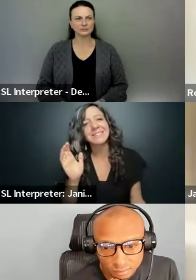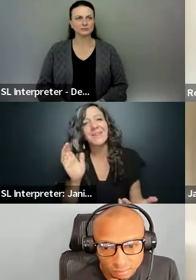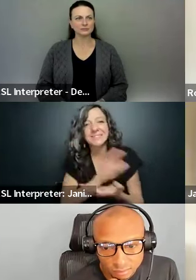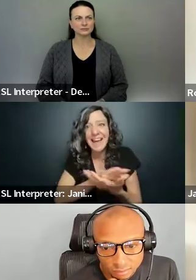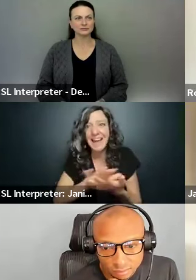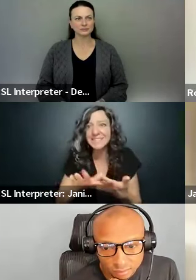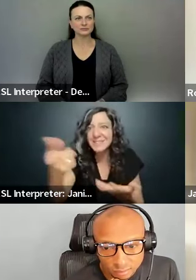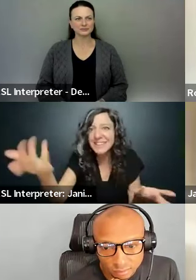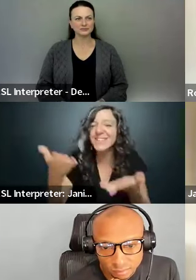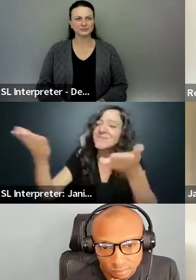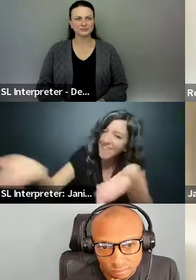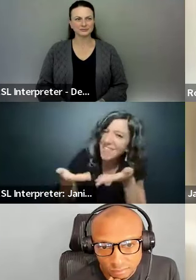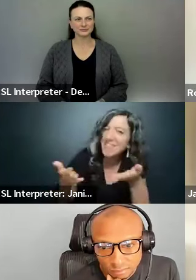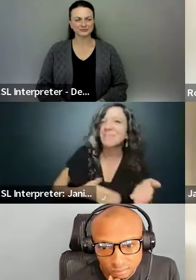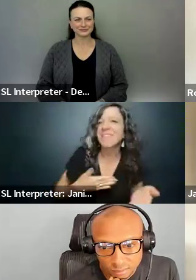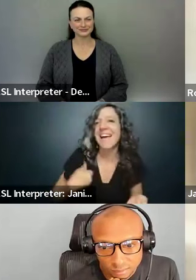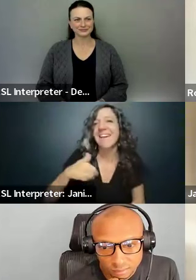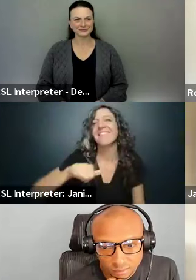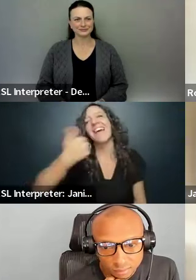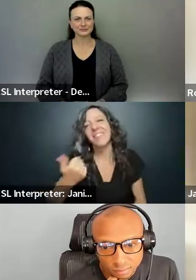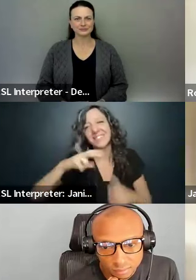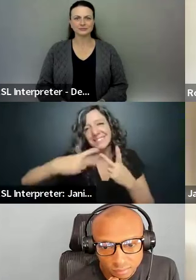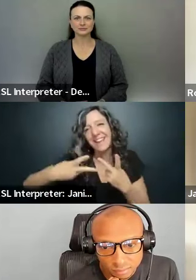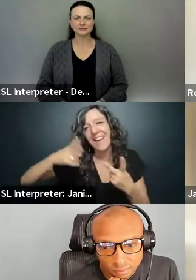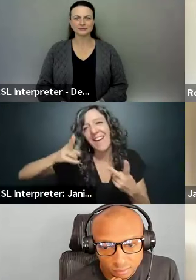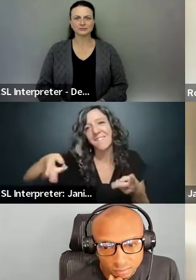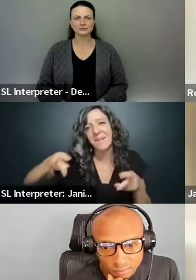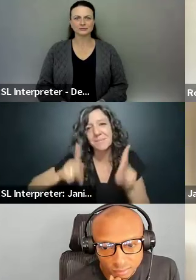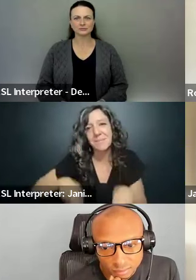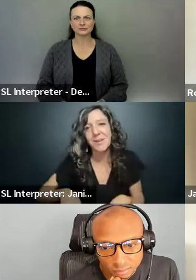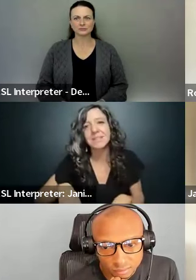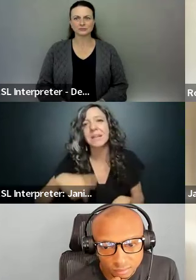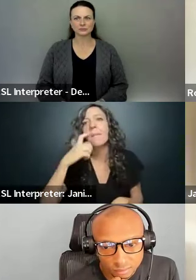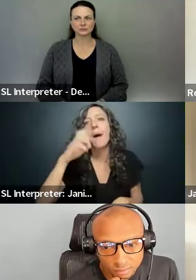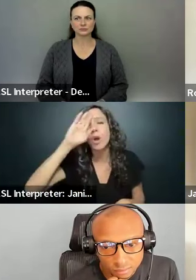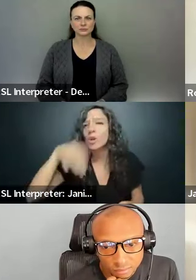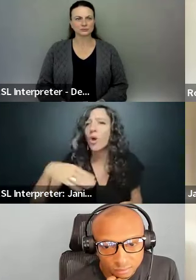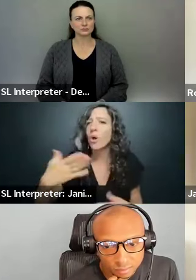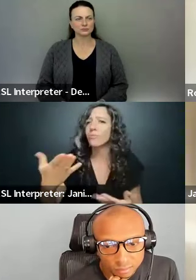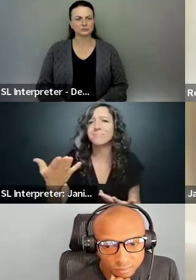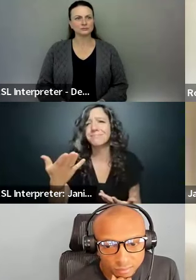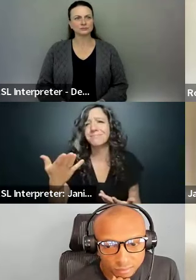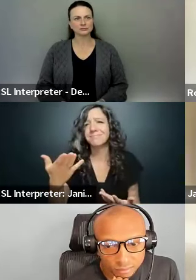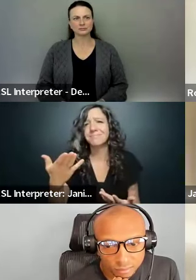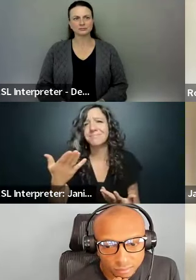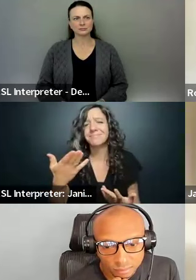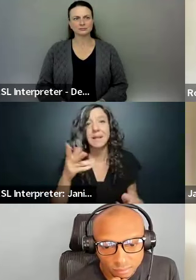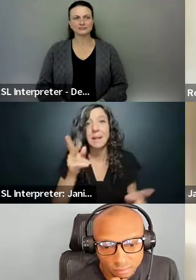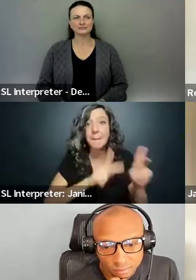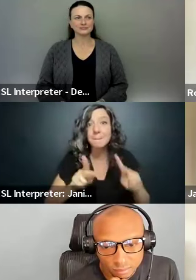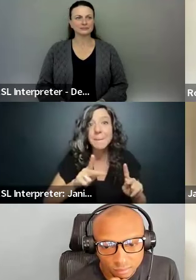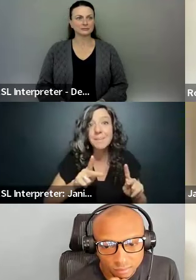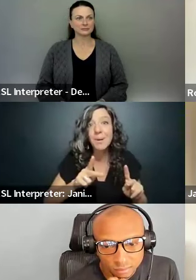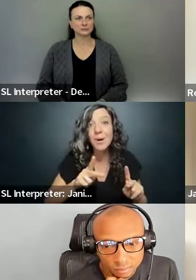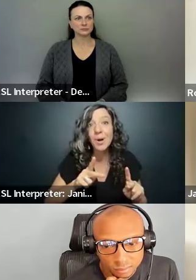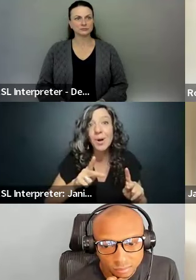so welcome. It's good to have another person, because of course the needs and it's always different between hard